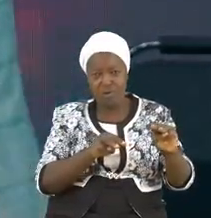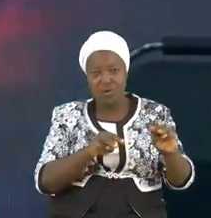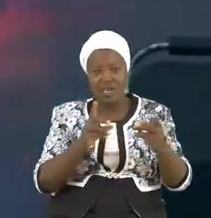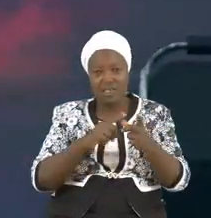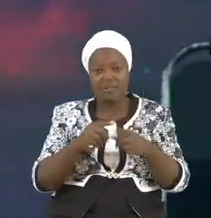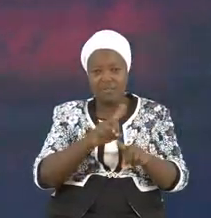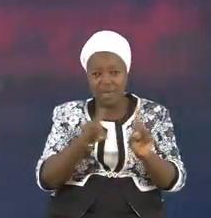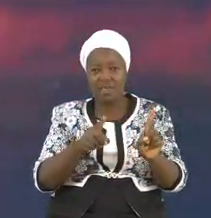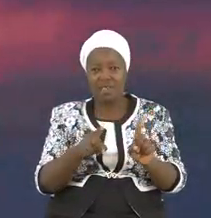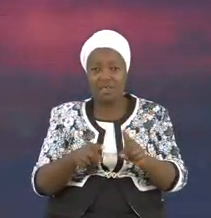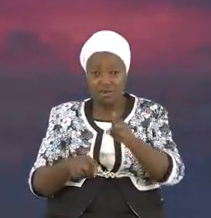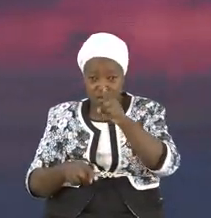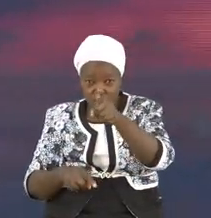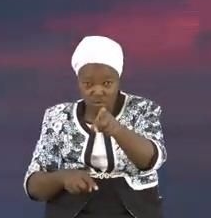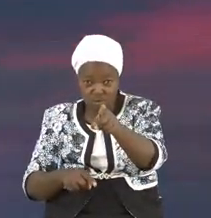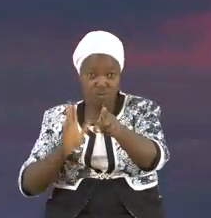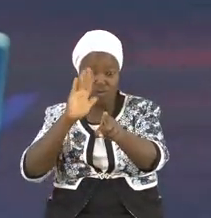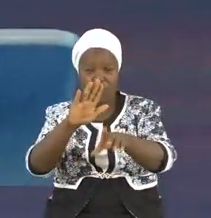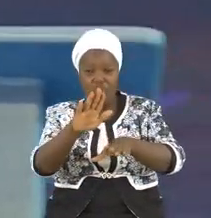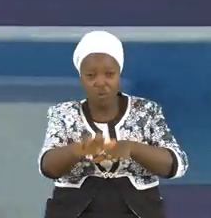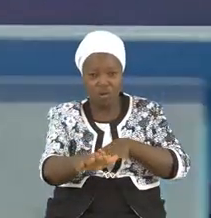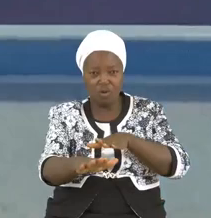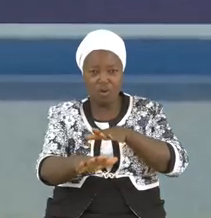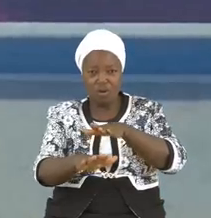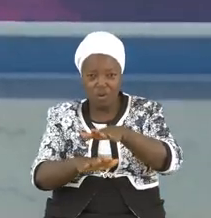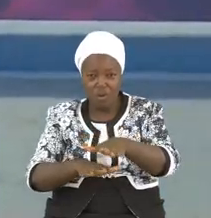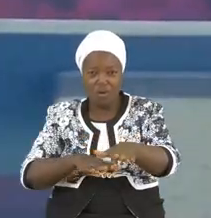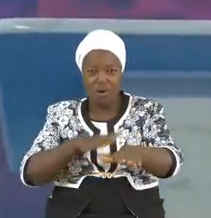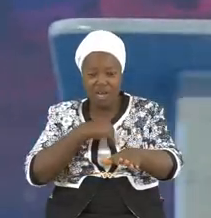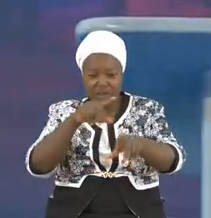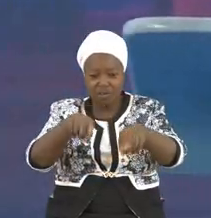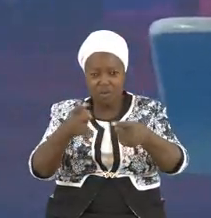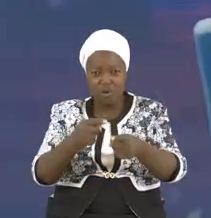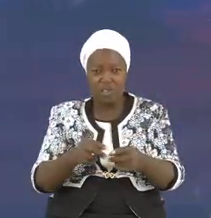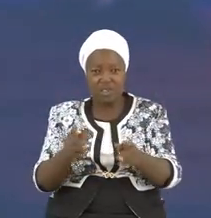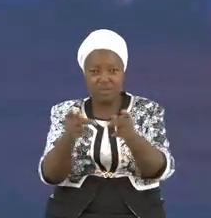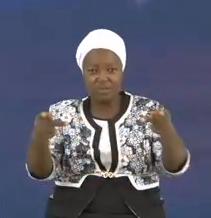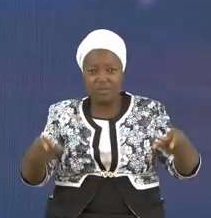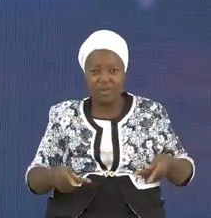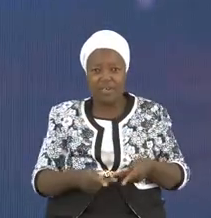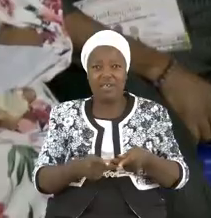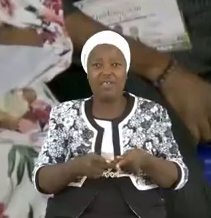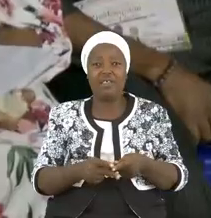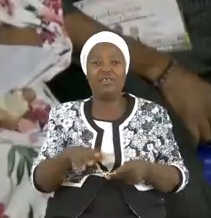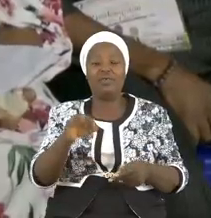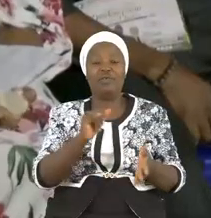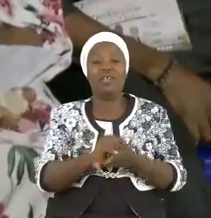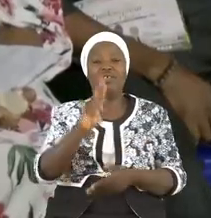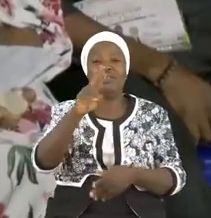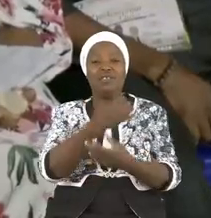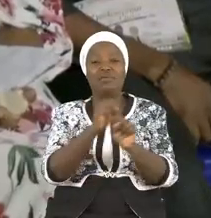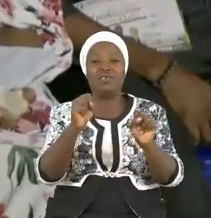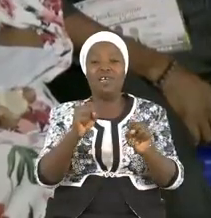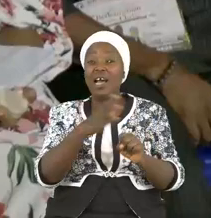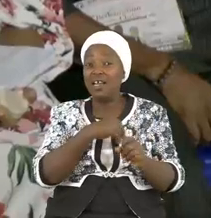will walk and go in the direction of that redemption. And if you see the